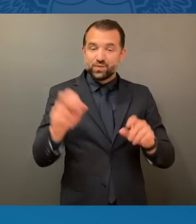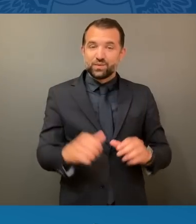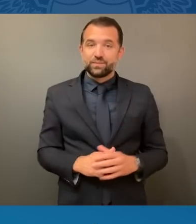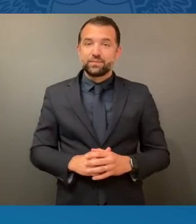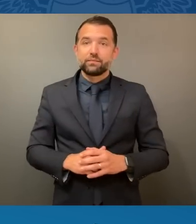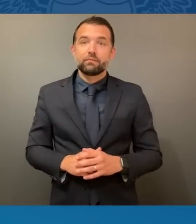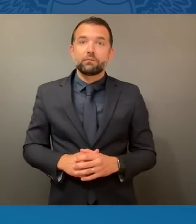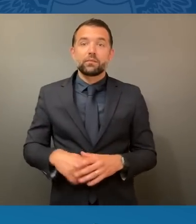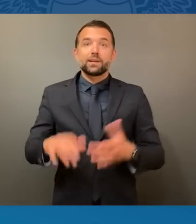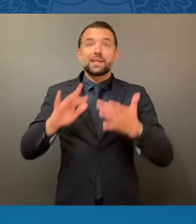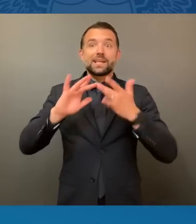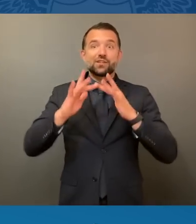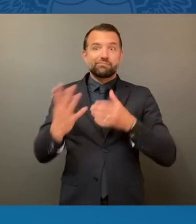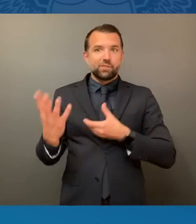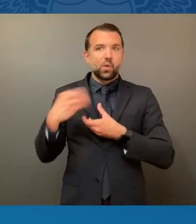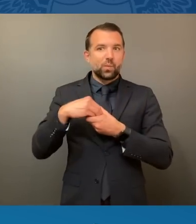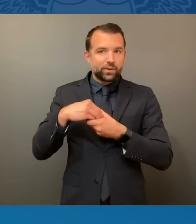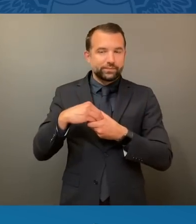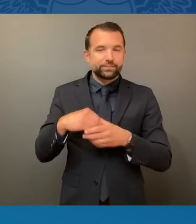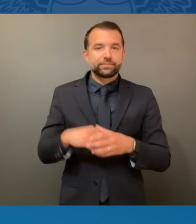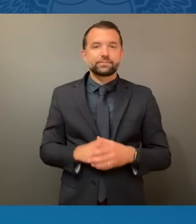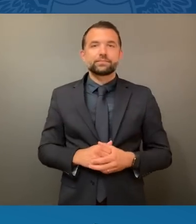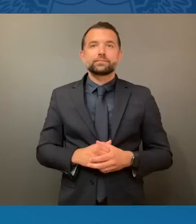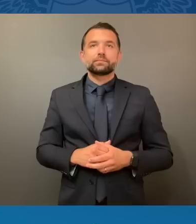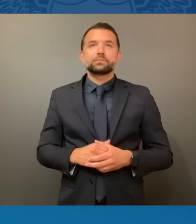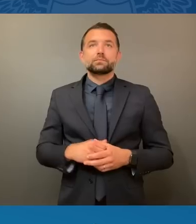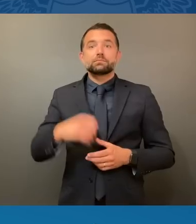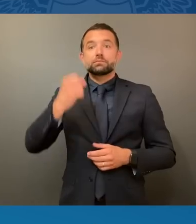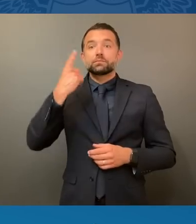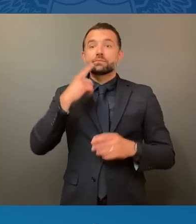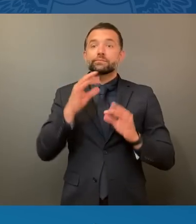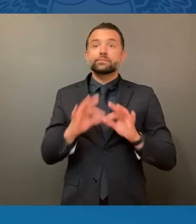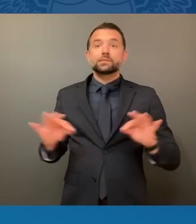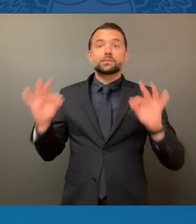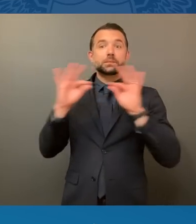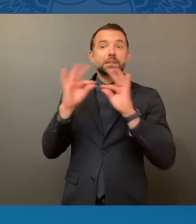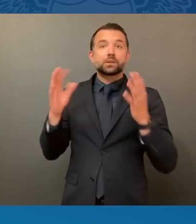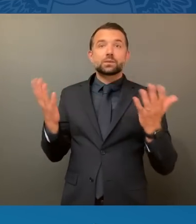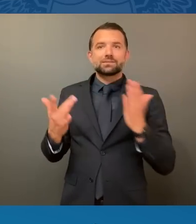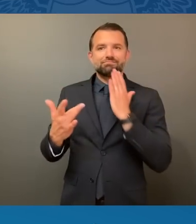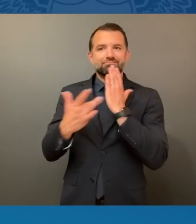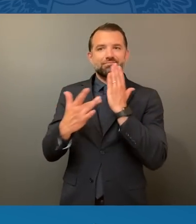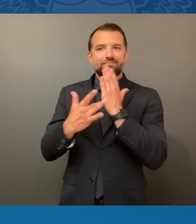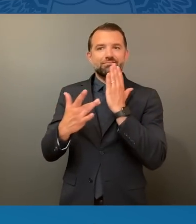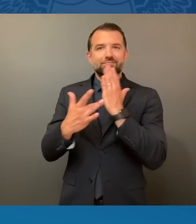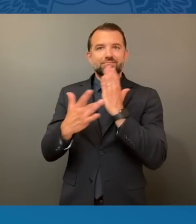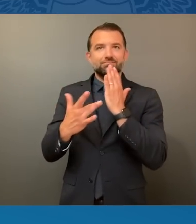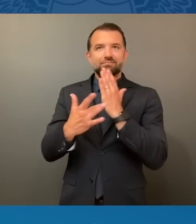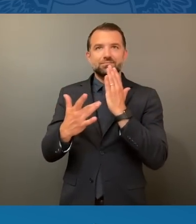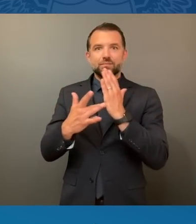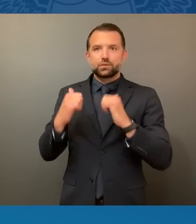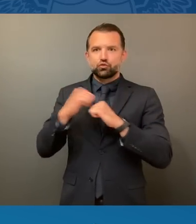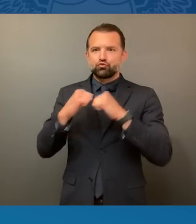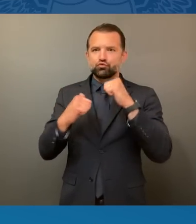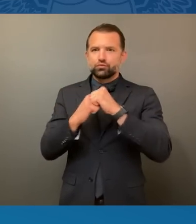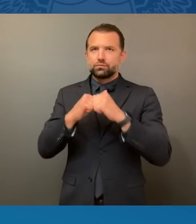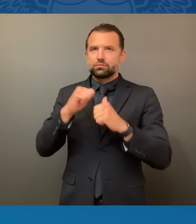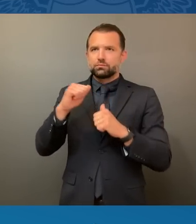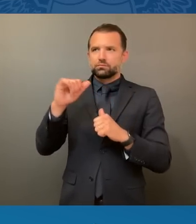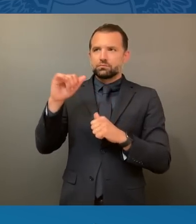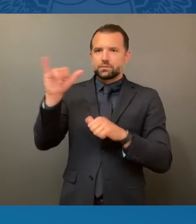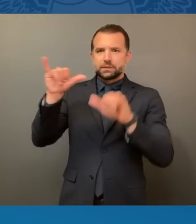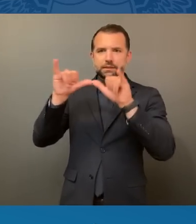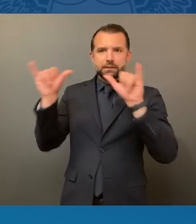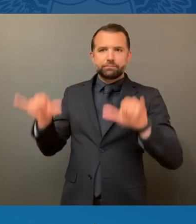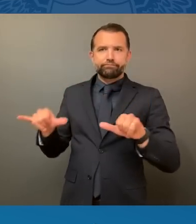inclusion, understanding the importance of fintech and getting people into a structured banking system and what that does to empower individuals and